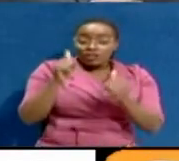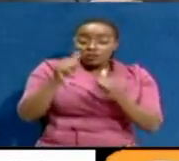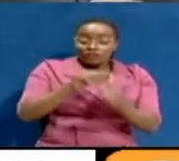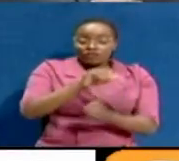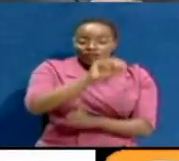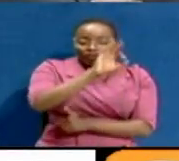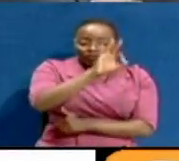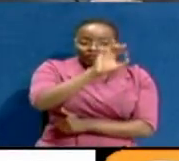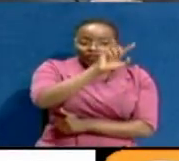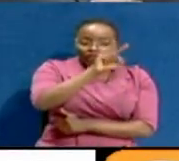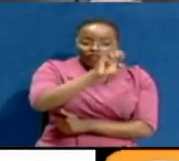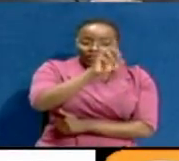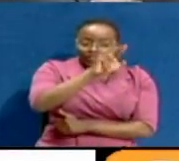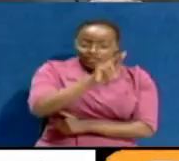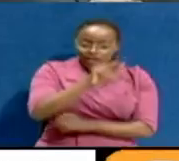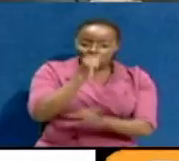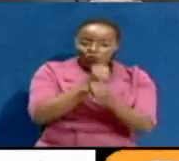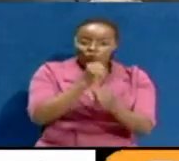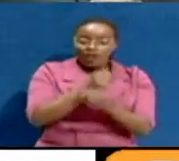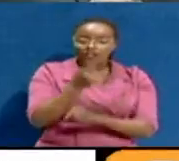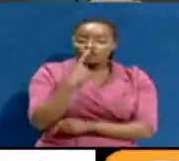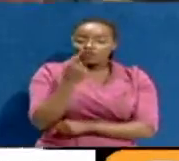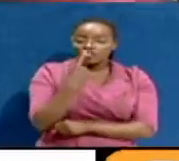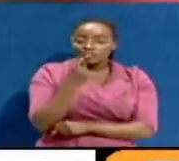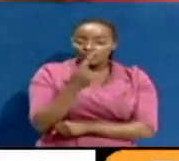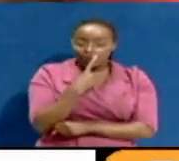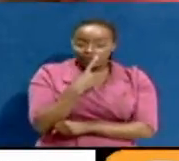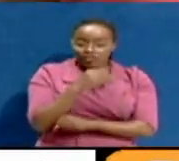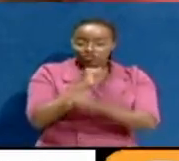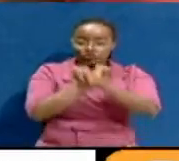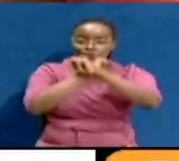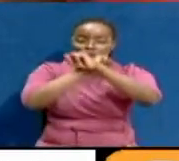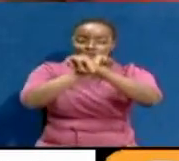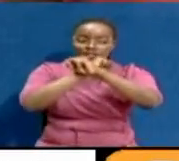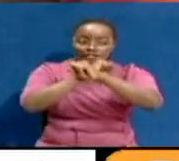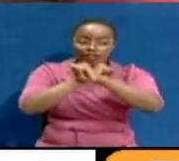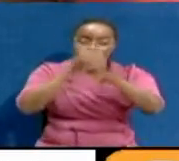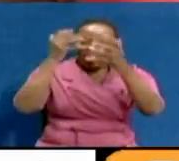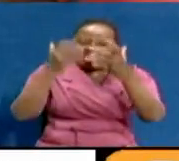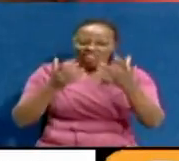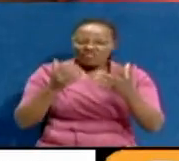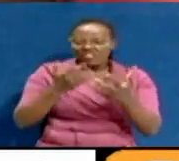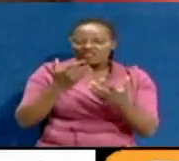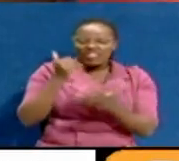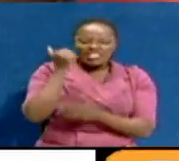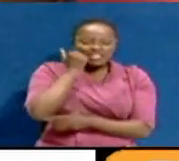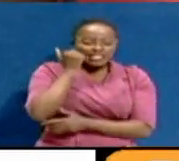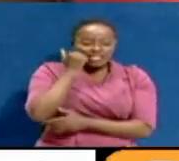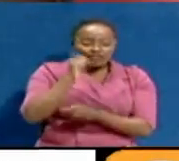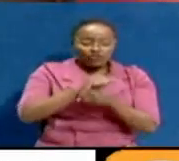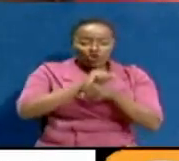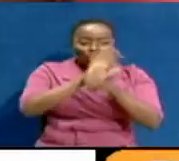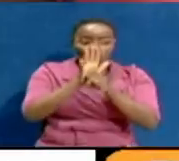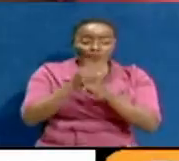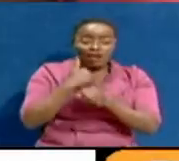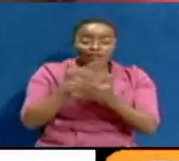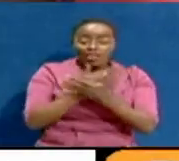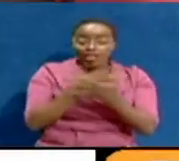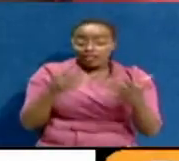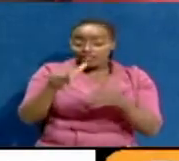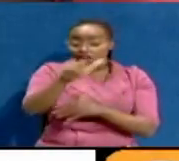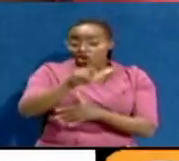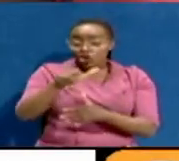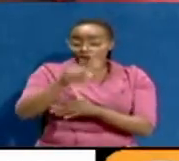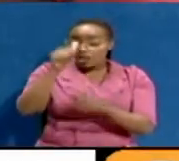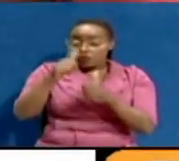Pfizer might be working on a treatment to prevent severe COVID infection. What are your thoughts about that? Do we have anything